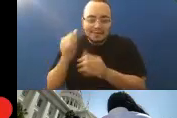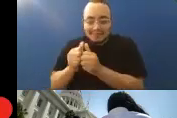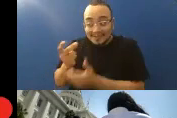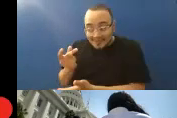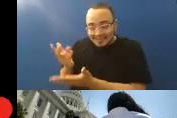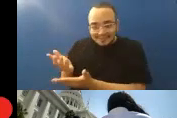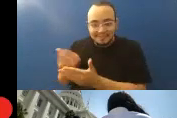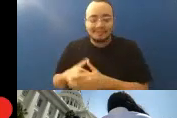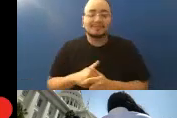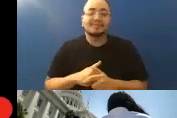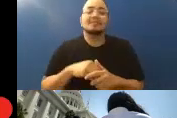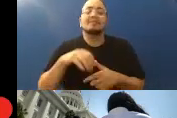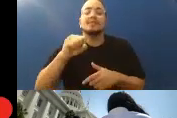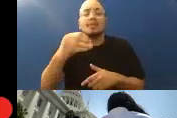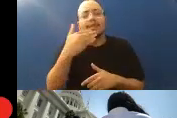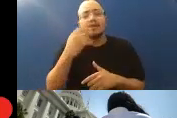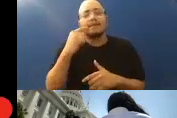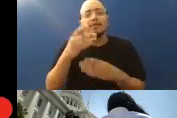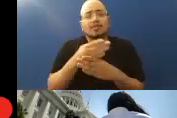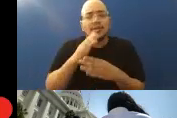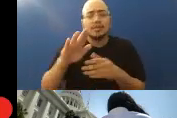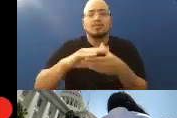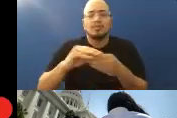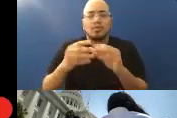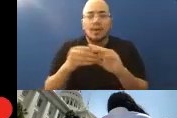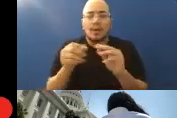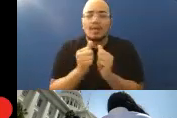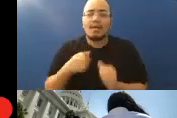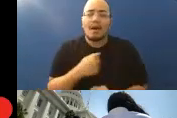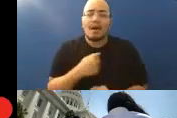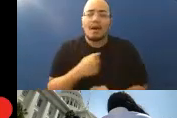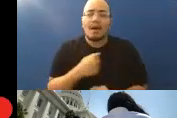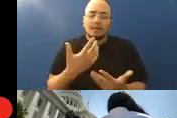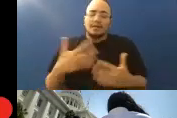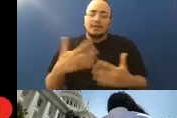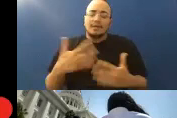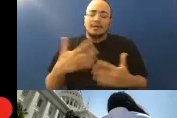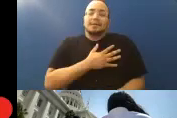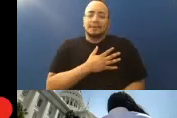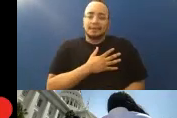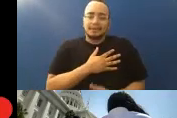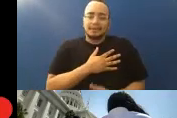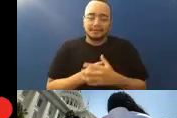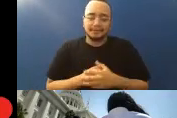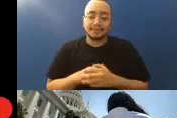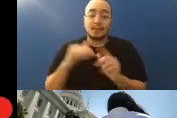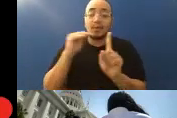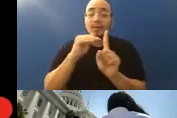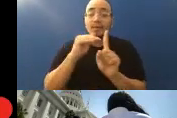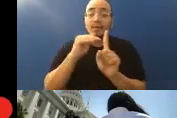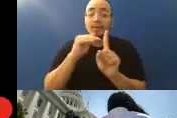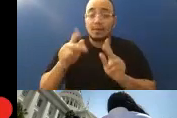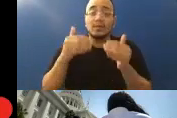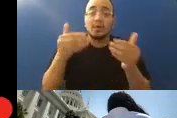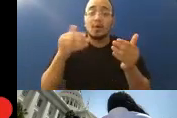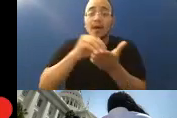Thank you so much for sharing your story with us. Deeply appreciate it. I want to remind folks that you can use the chat box to submit